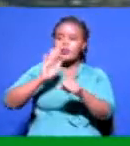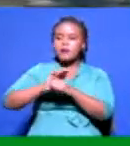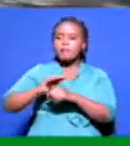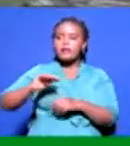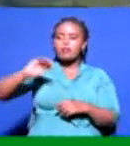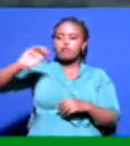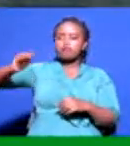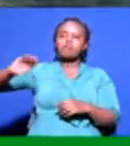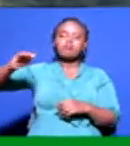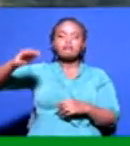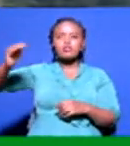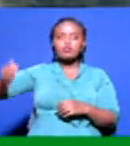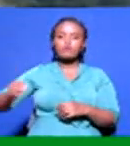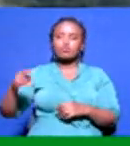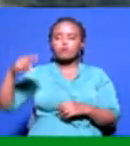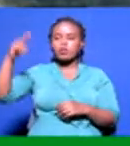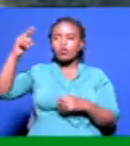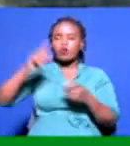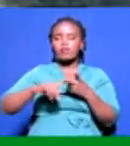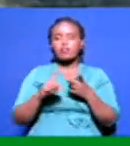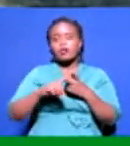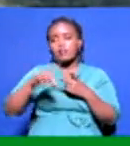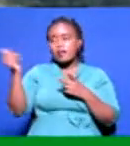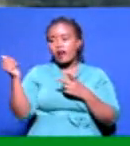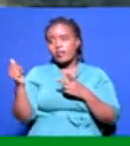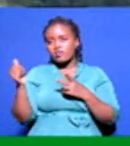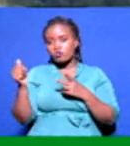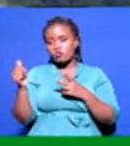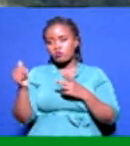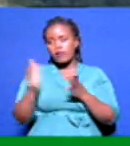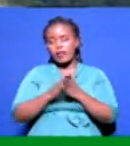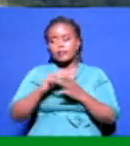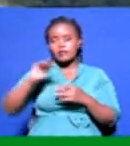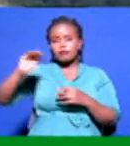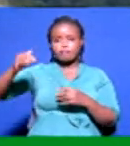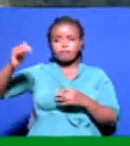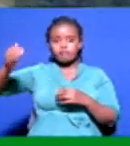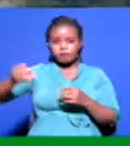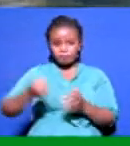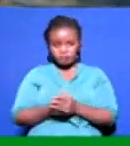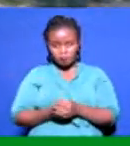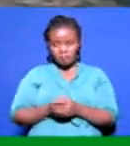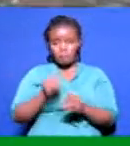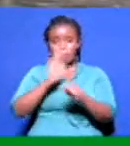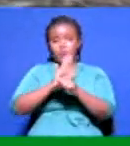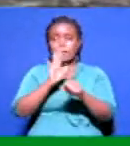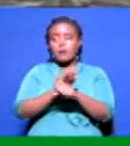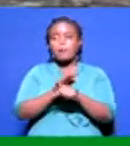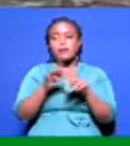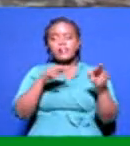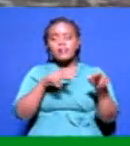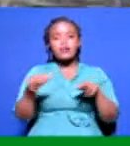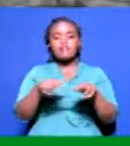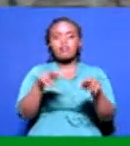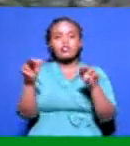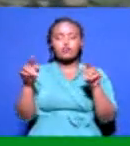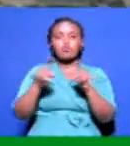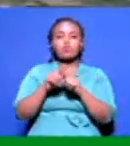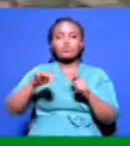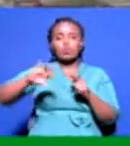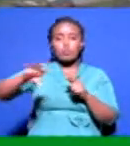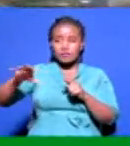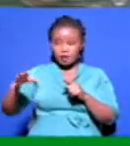to the north, Mau Escarpment and Lundiani Hills. A good number of rivers emanate from the county, including